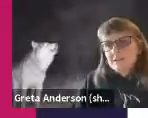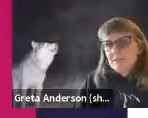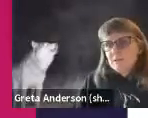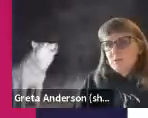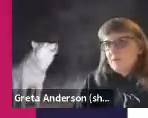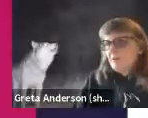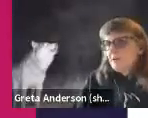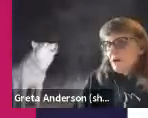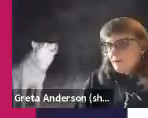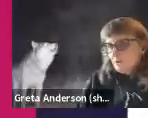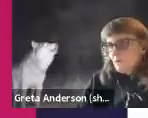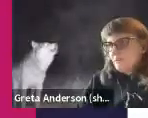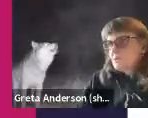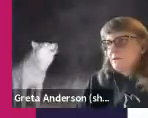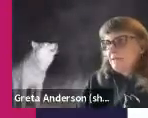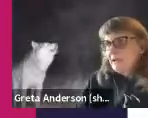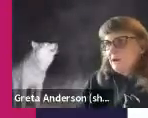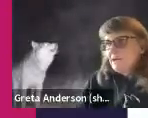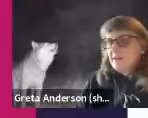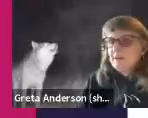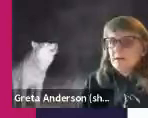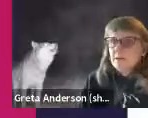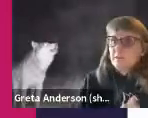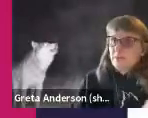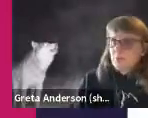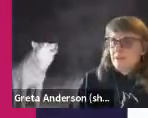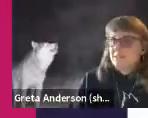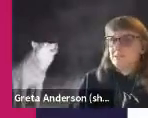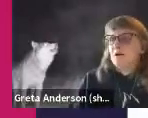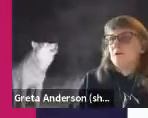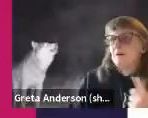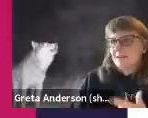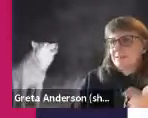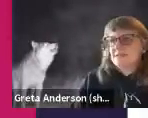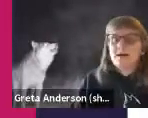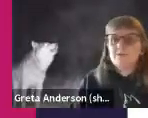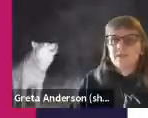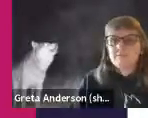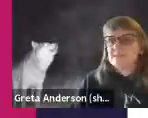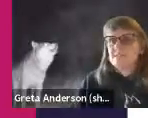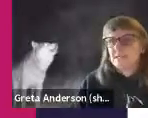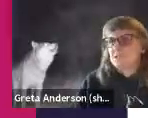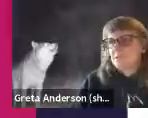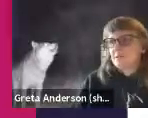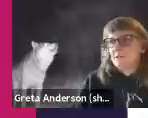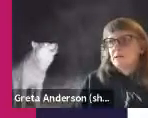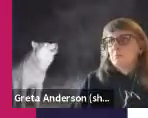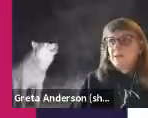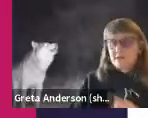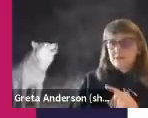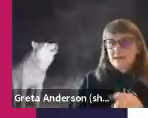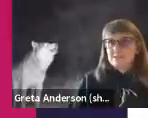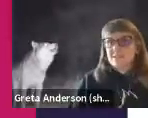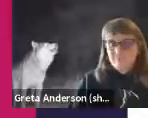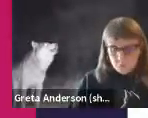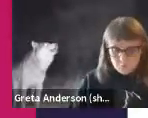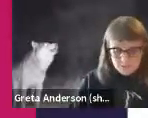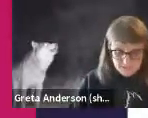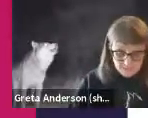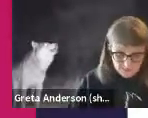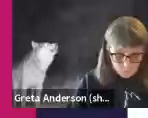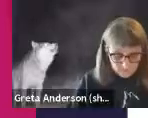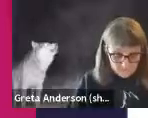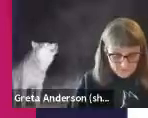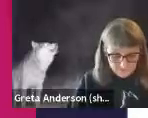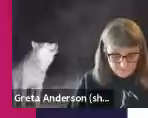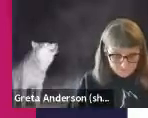it's unclear whether the collared wolves were in the area 3 months ago or at the time of the investigation, but nonetheless confirmed